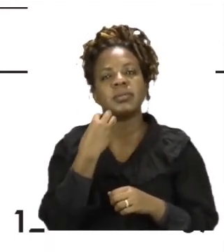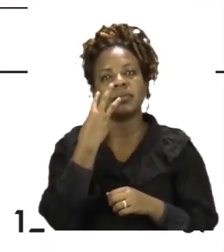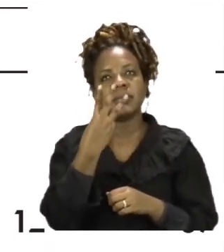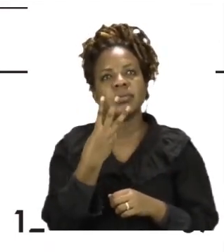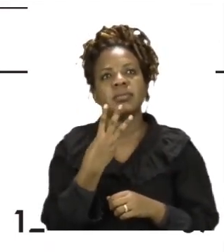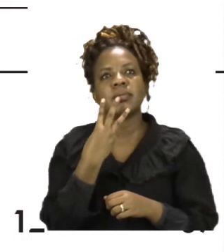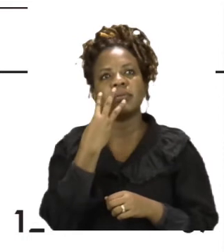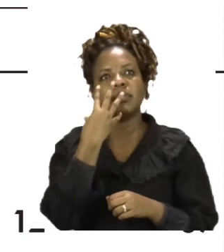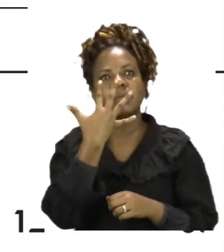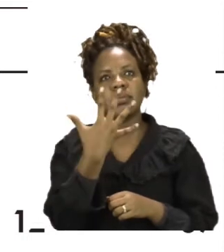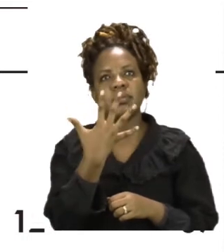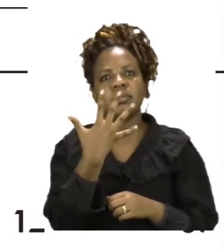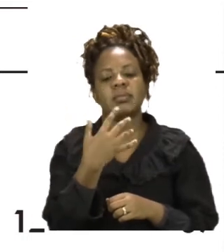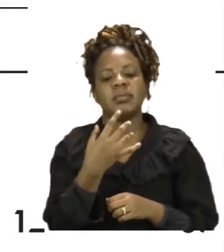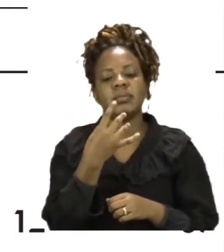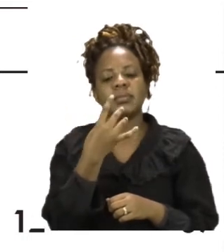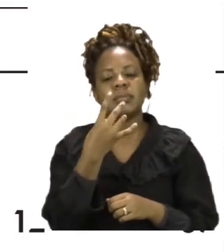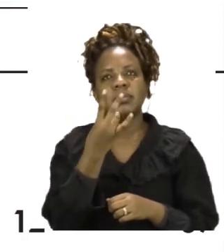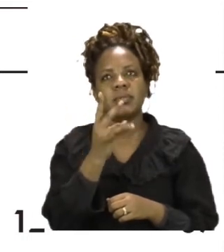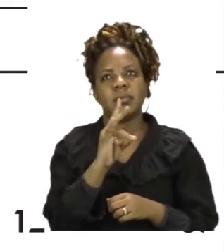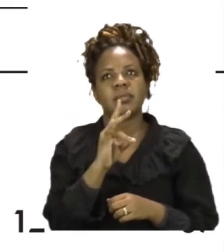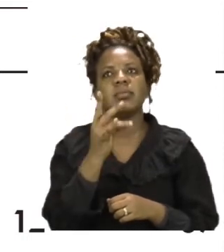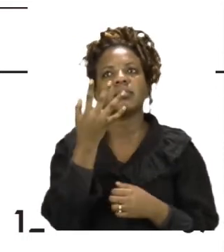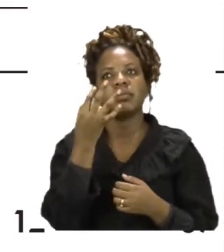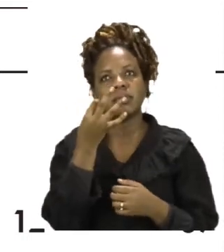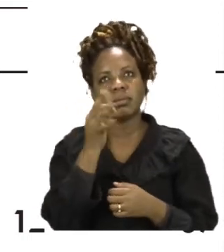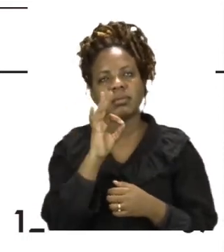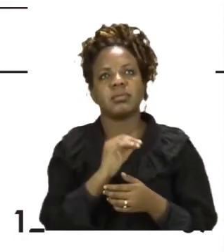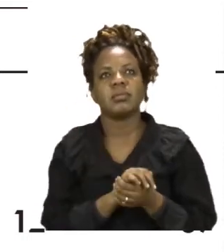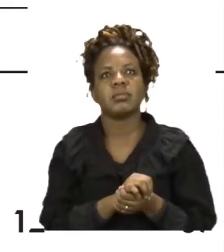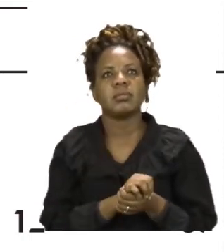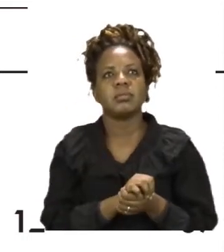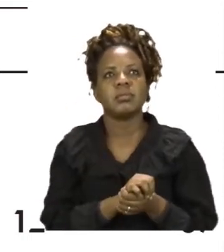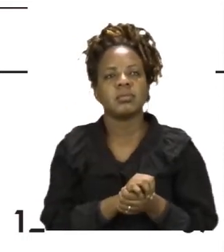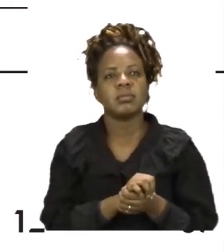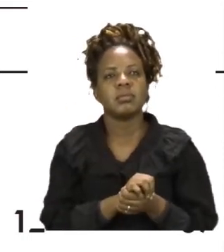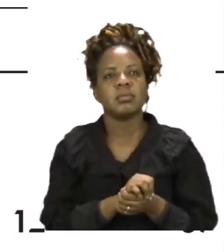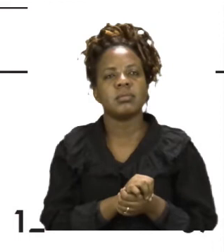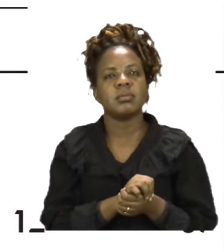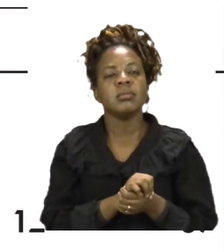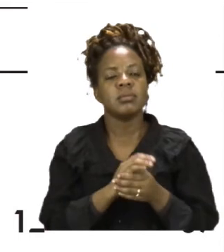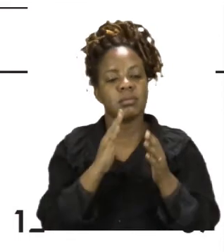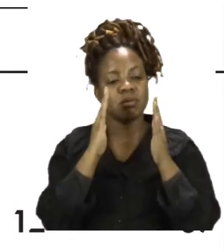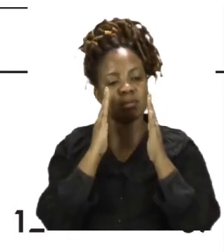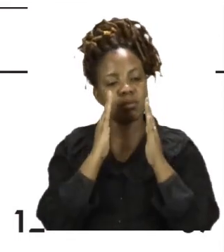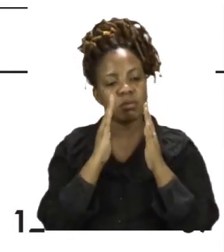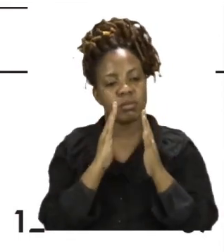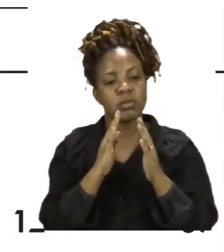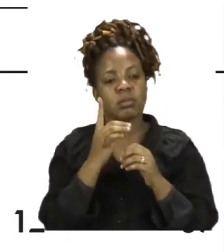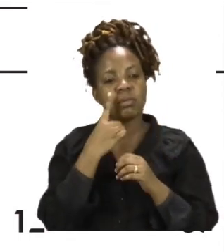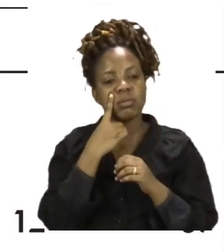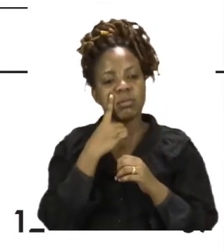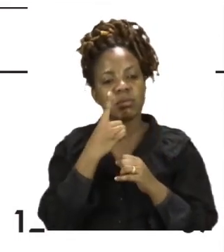5, 7, or 9. Make sure that you focus on the